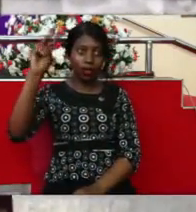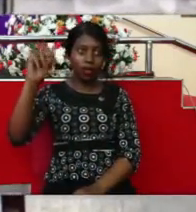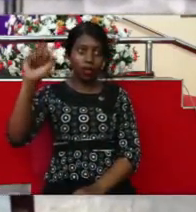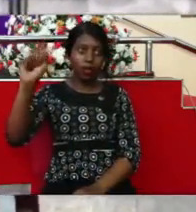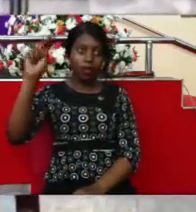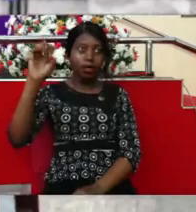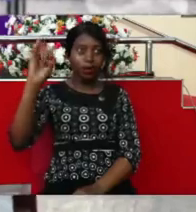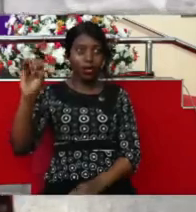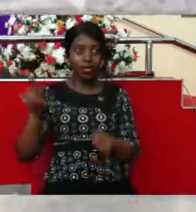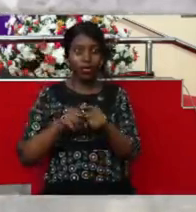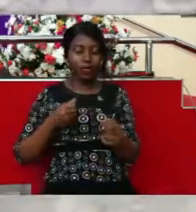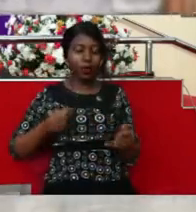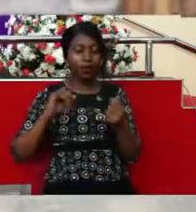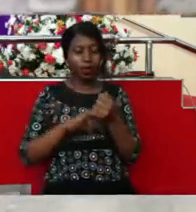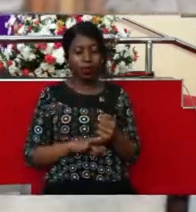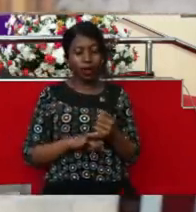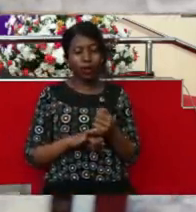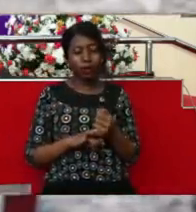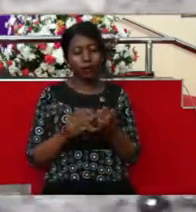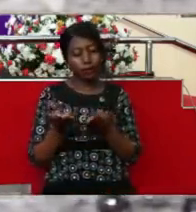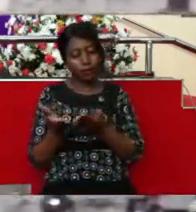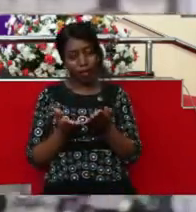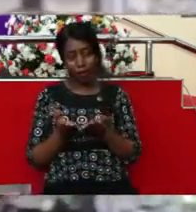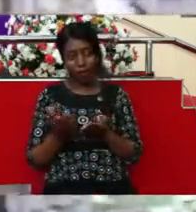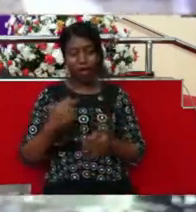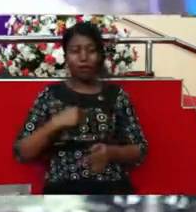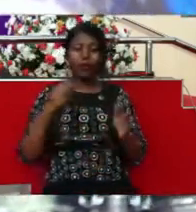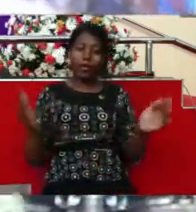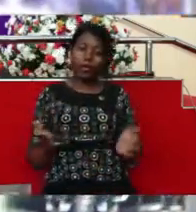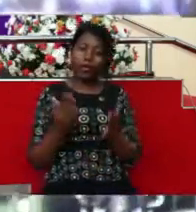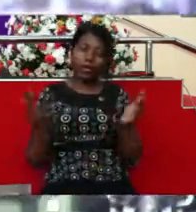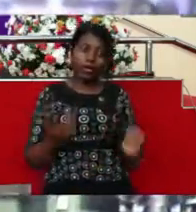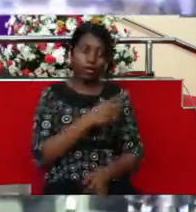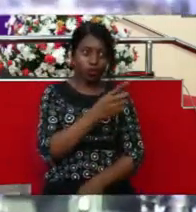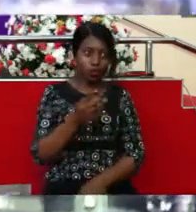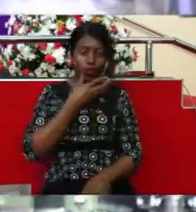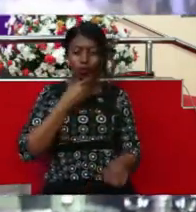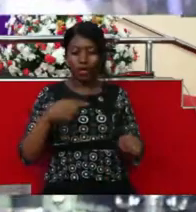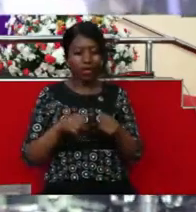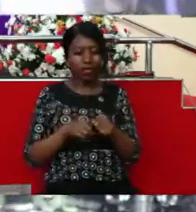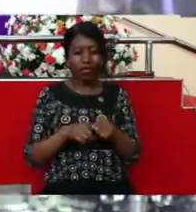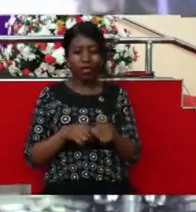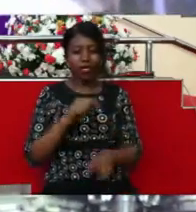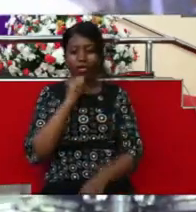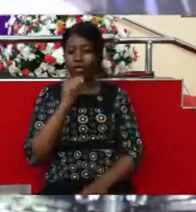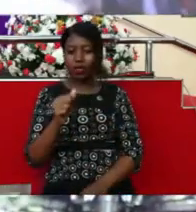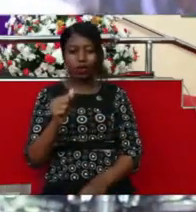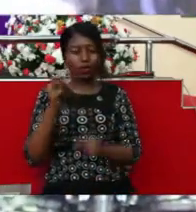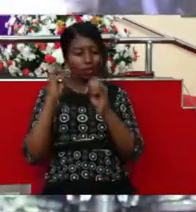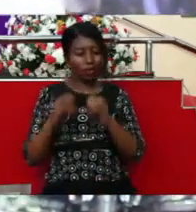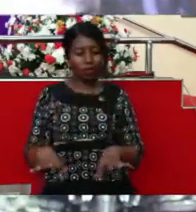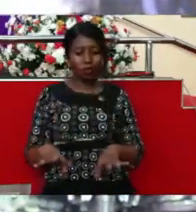you, brethren, that it is not in vain to serve the Lord. It is not